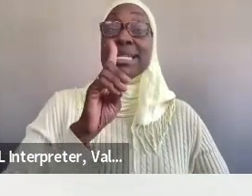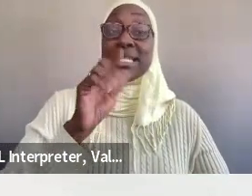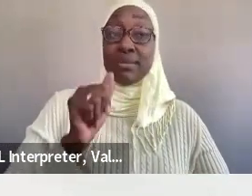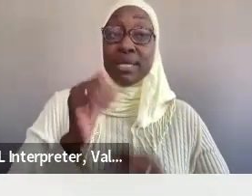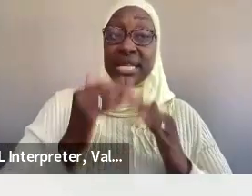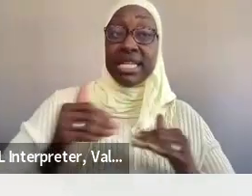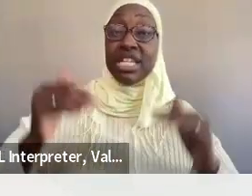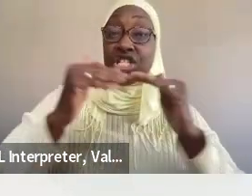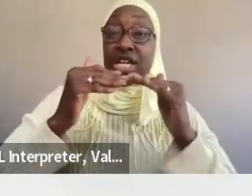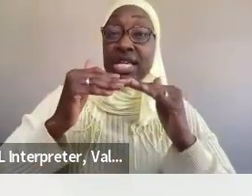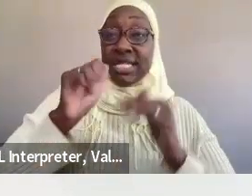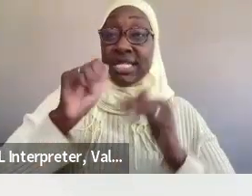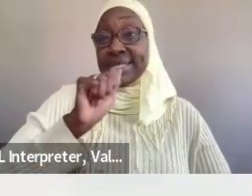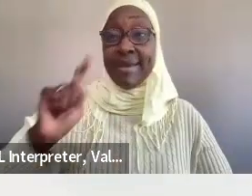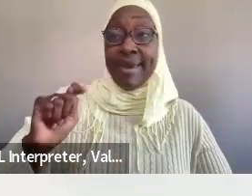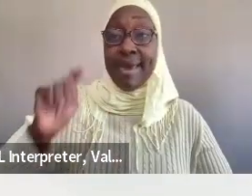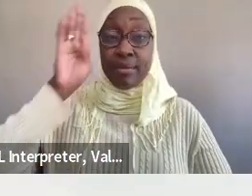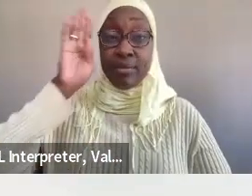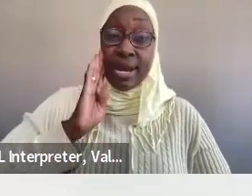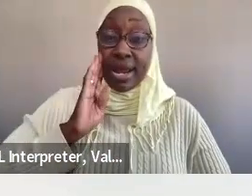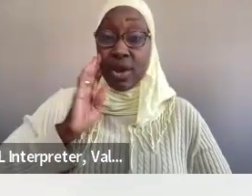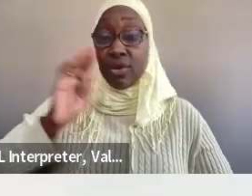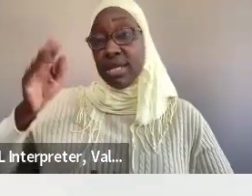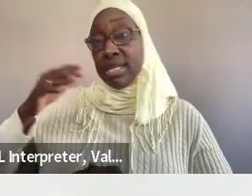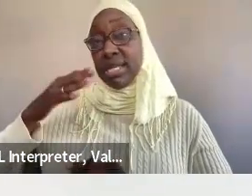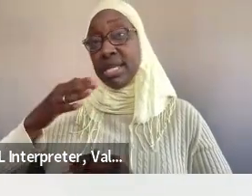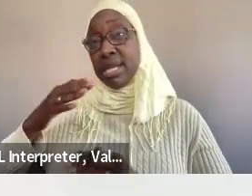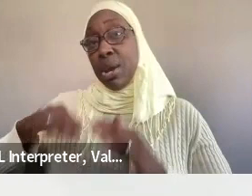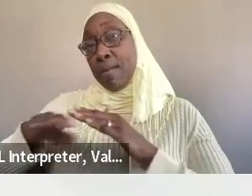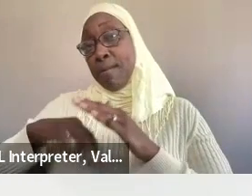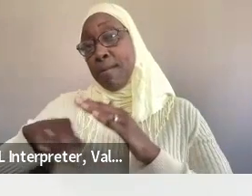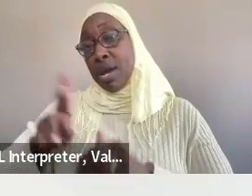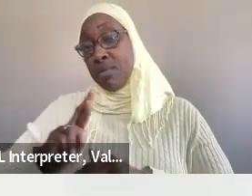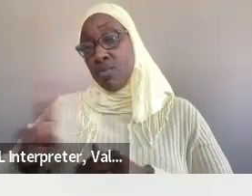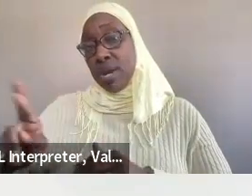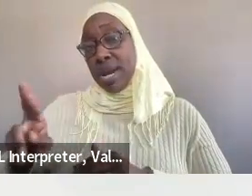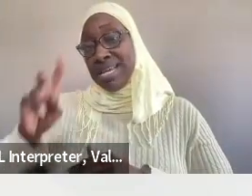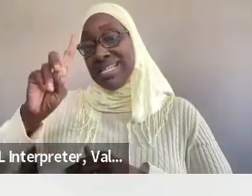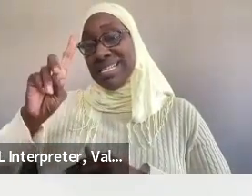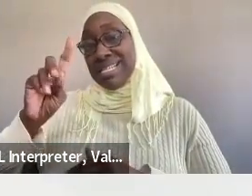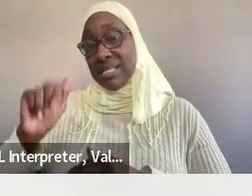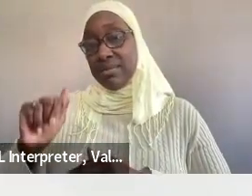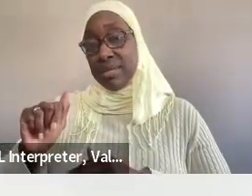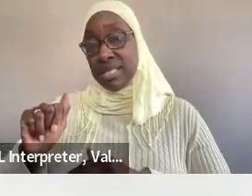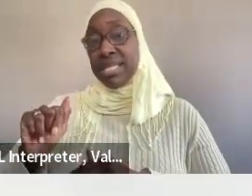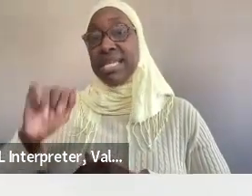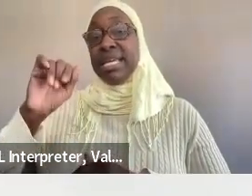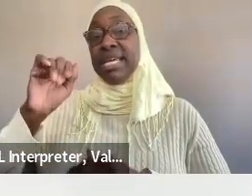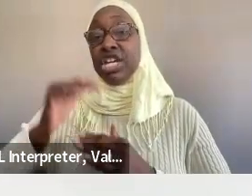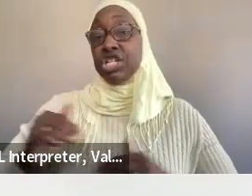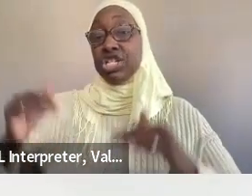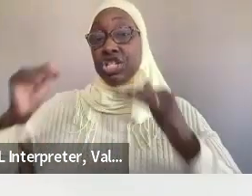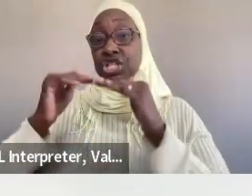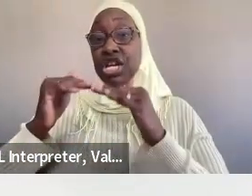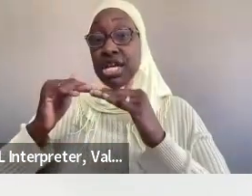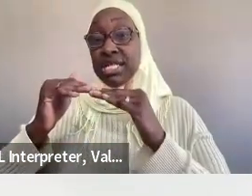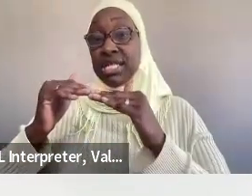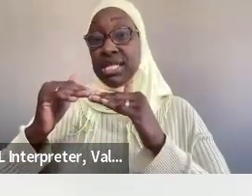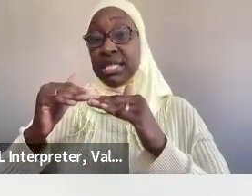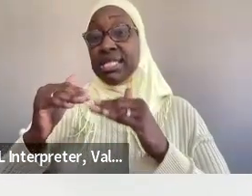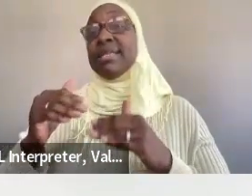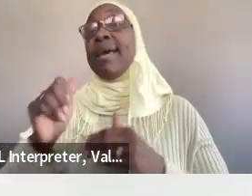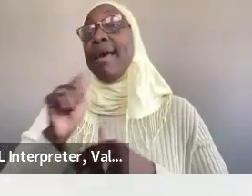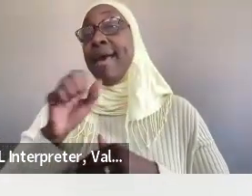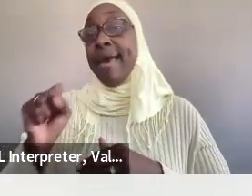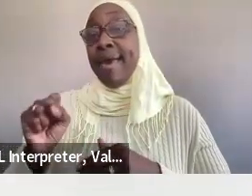types of disability. And then in the bottom right is the logo for Disability Justice as Public Health, which has hands of a variety of colors